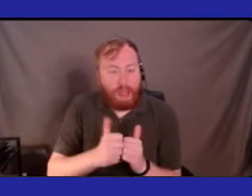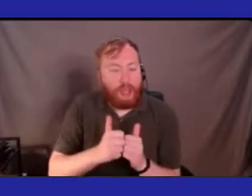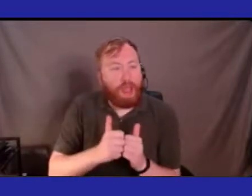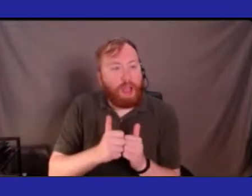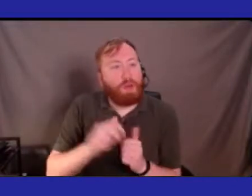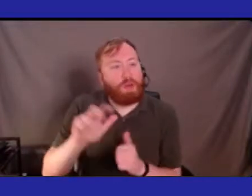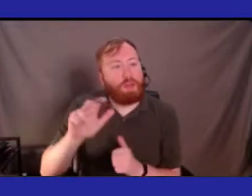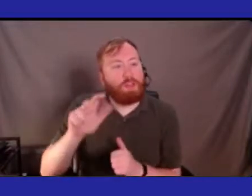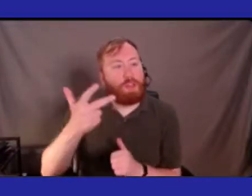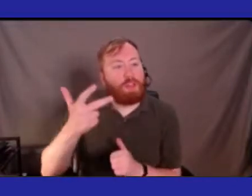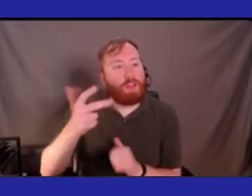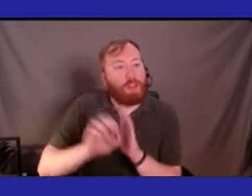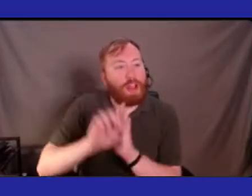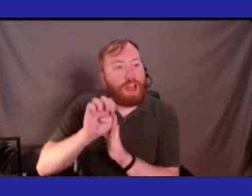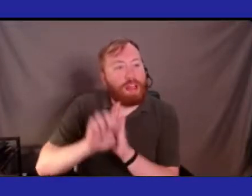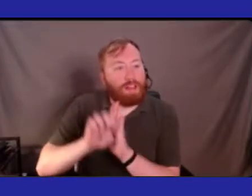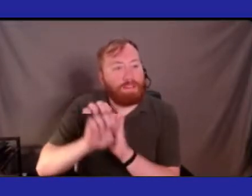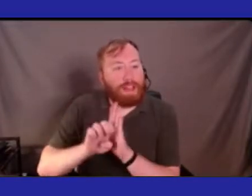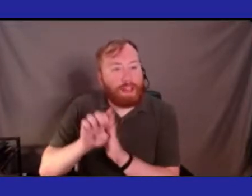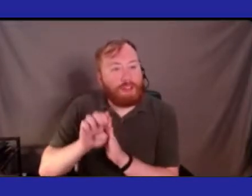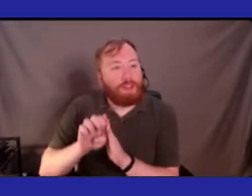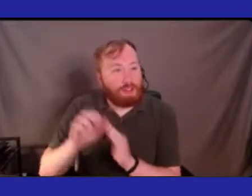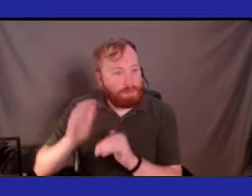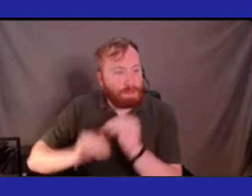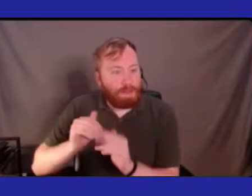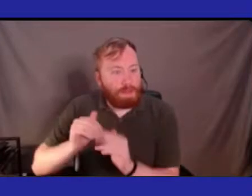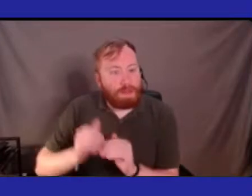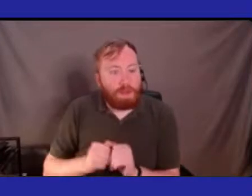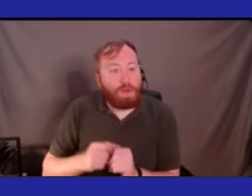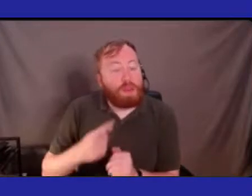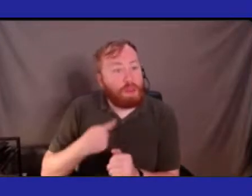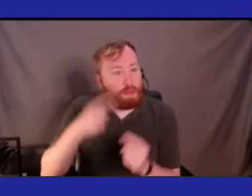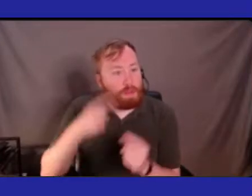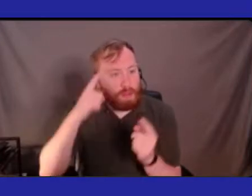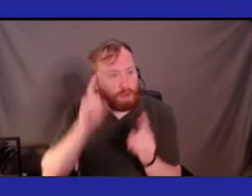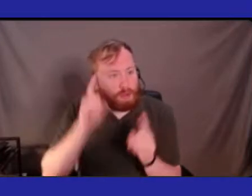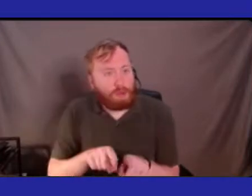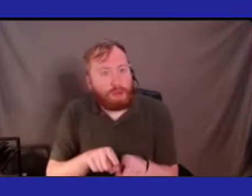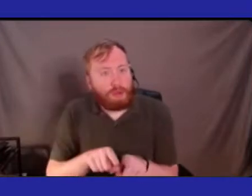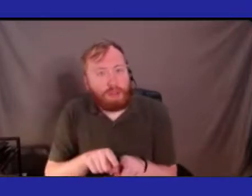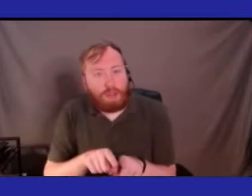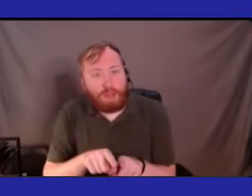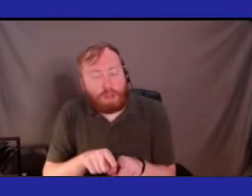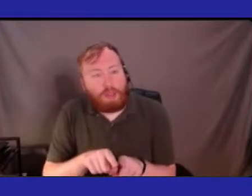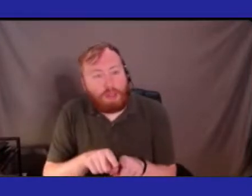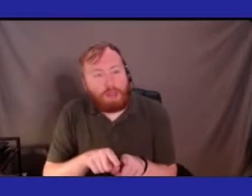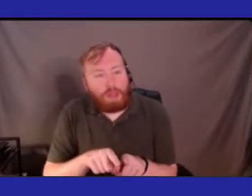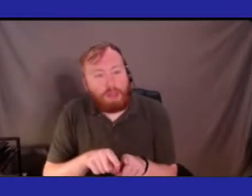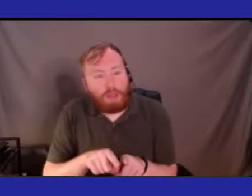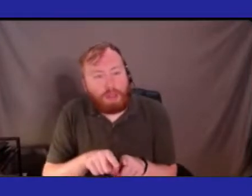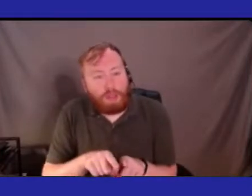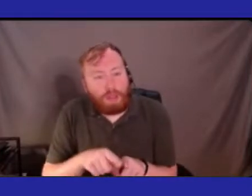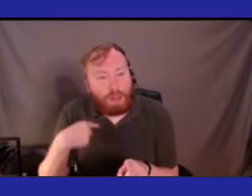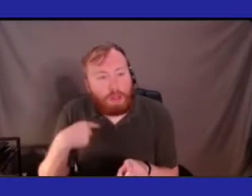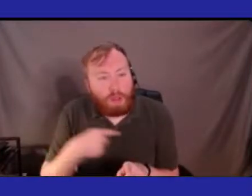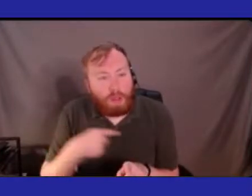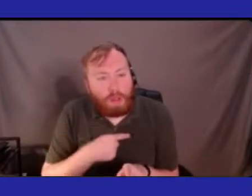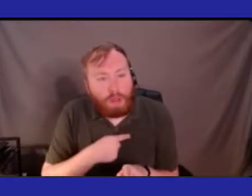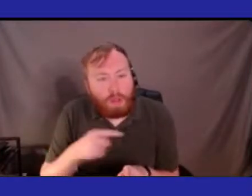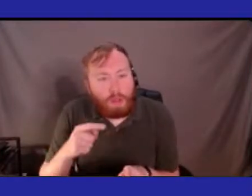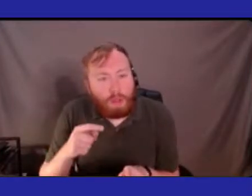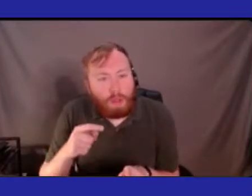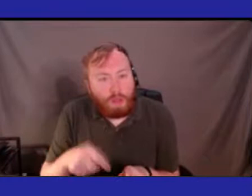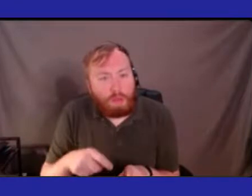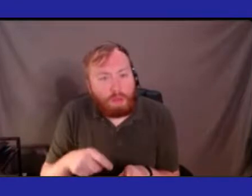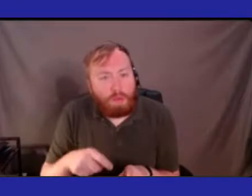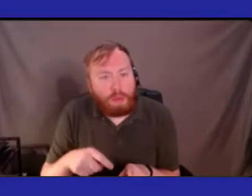built. Now, one thing I agree with the chairperson as well as AKA my mother, we do need to update the 21st